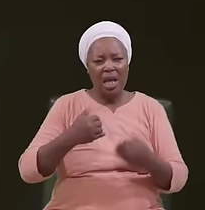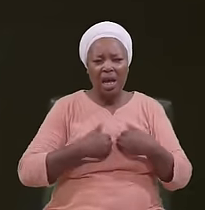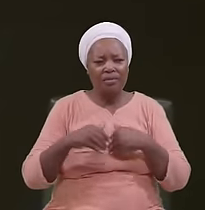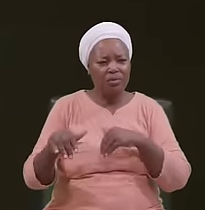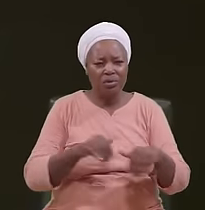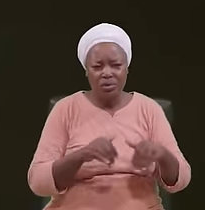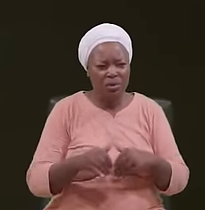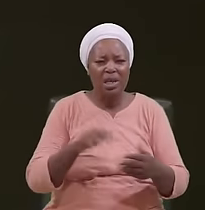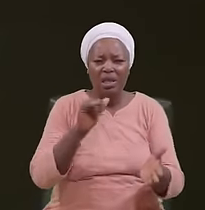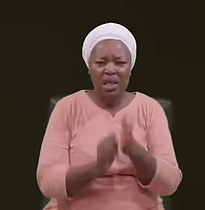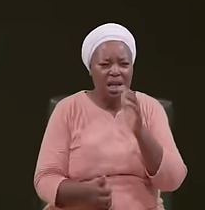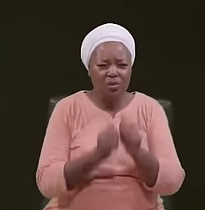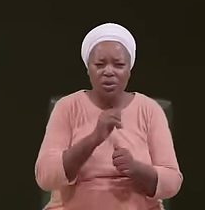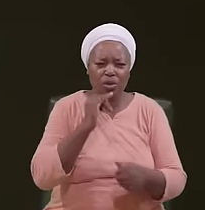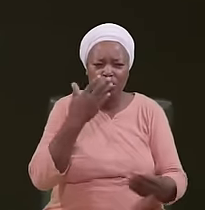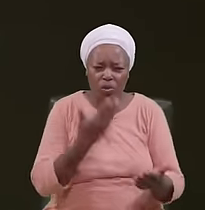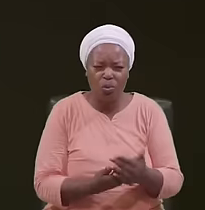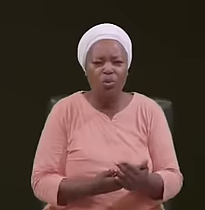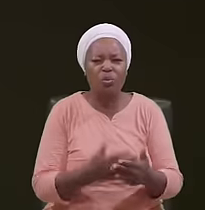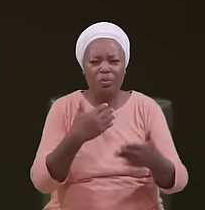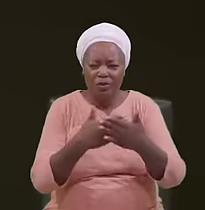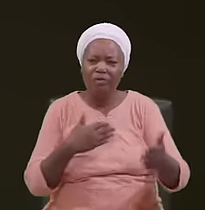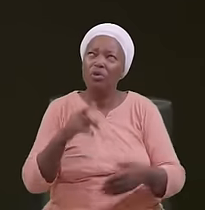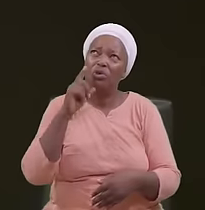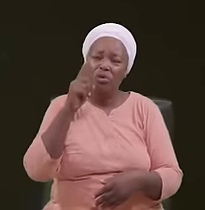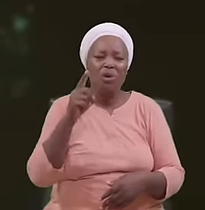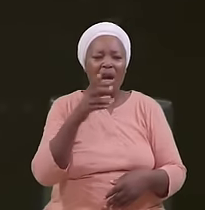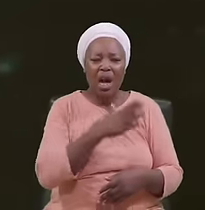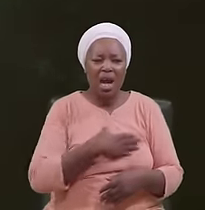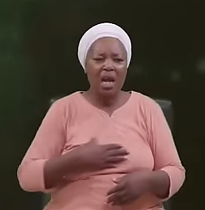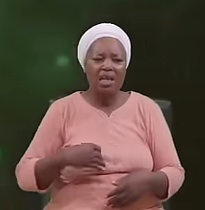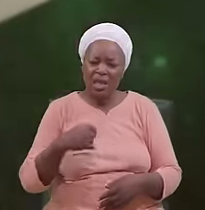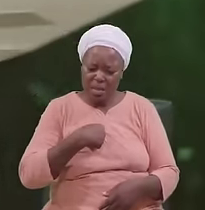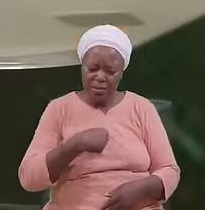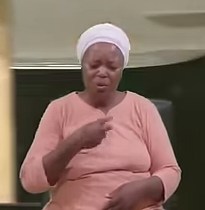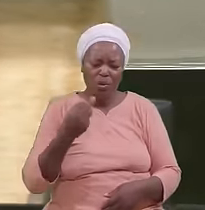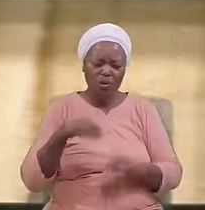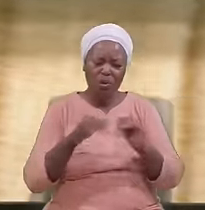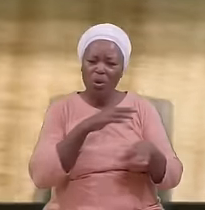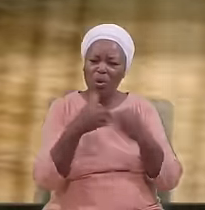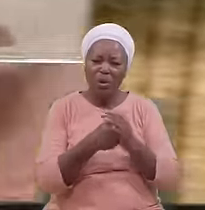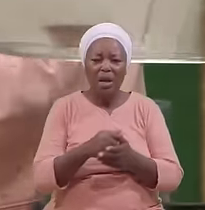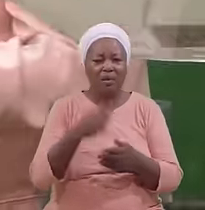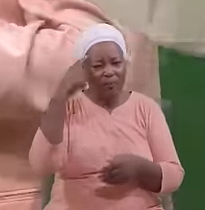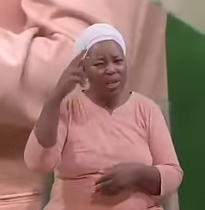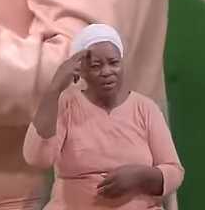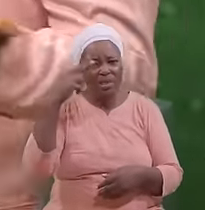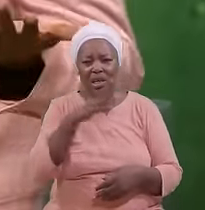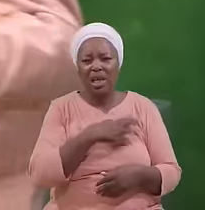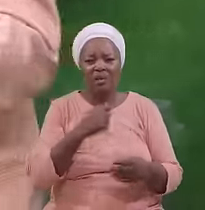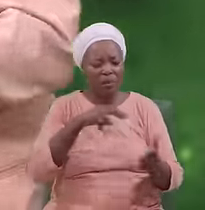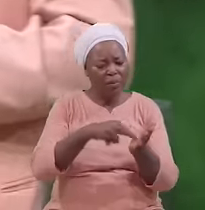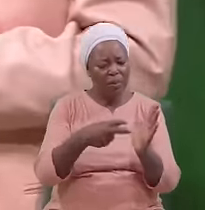which is good in thy sight. And I was doing all that for a reason, that your promises